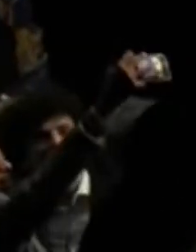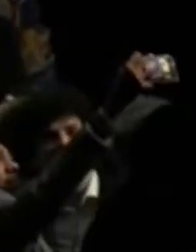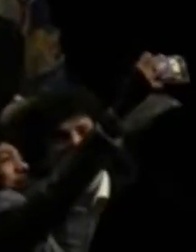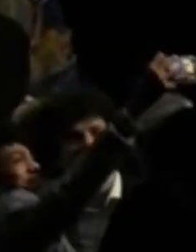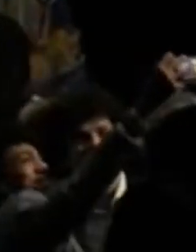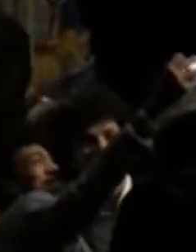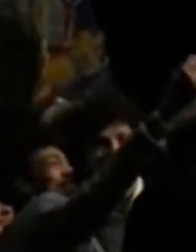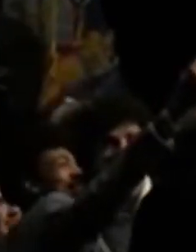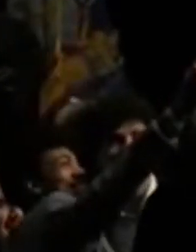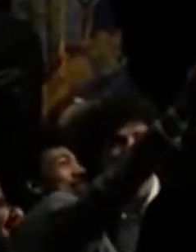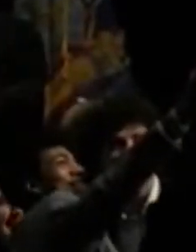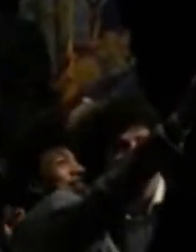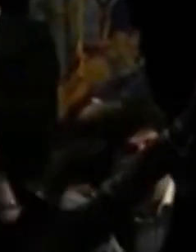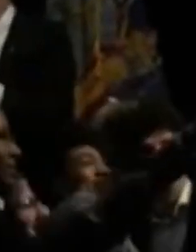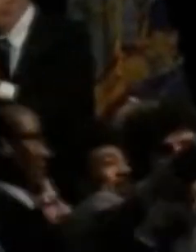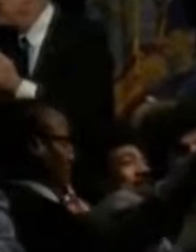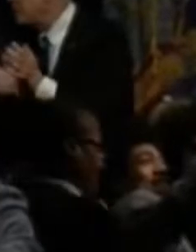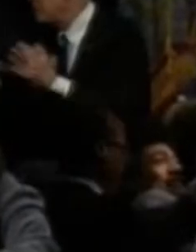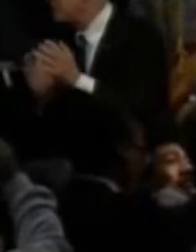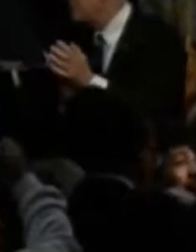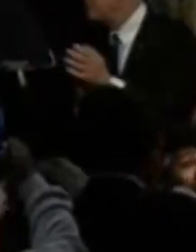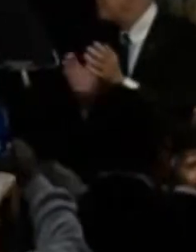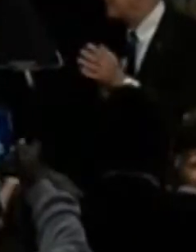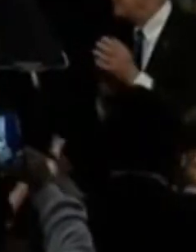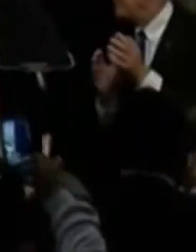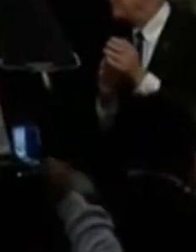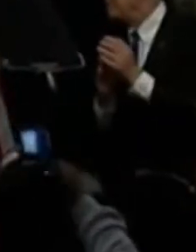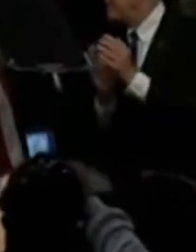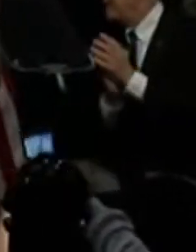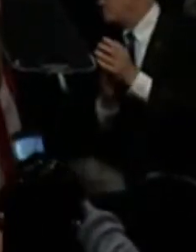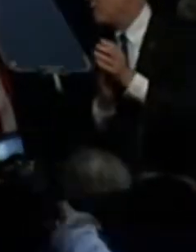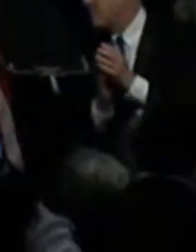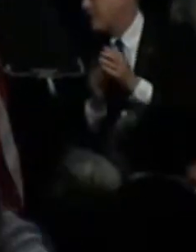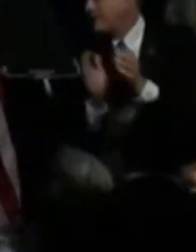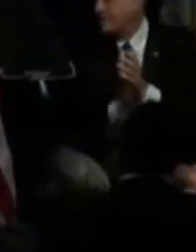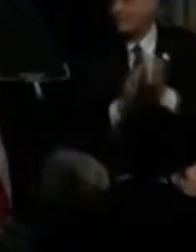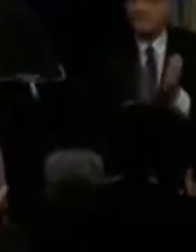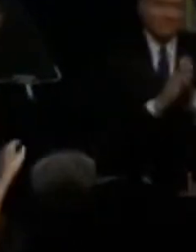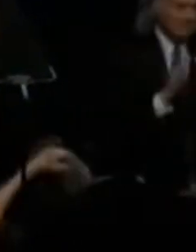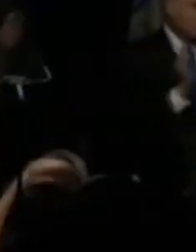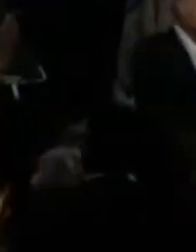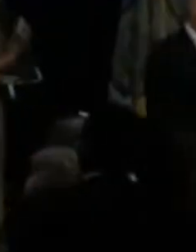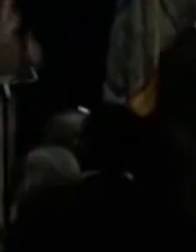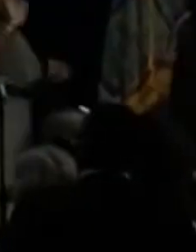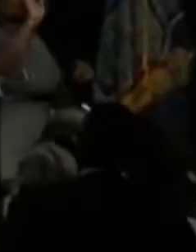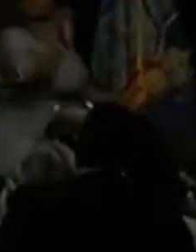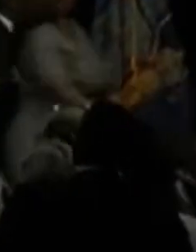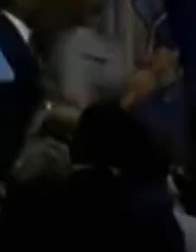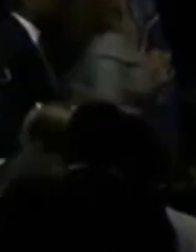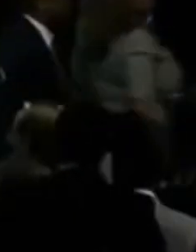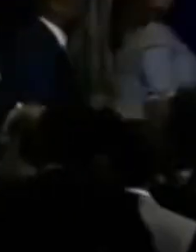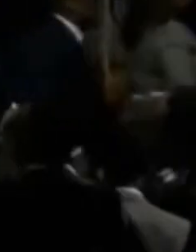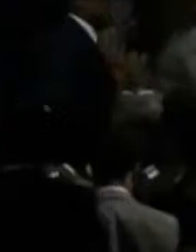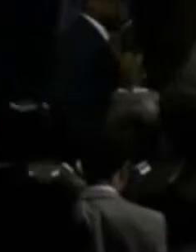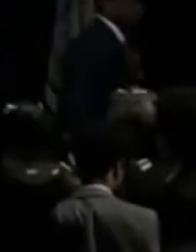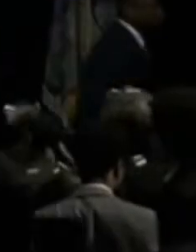Welcome to New York. It's been waiting for you. Welcome to New York. Welcome to New